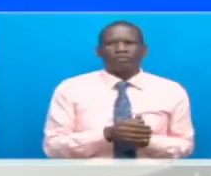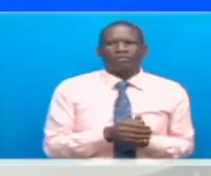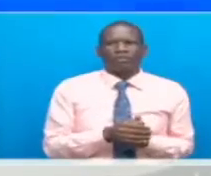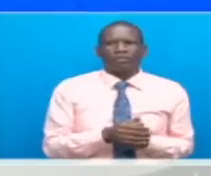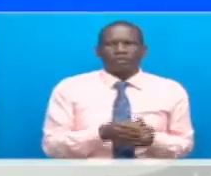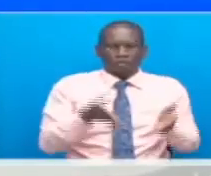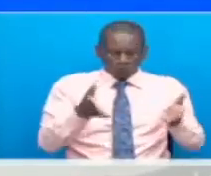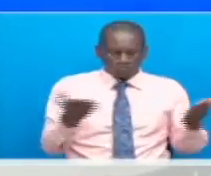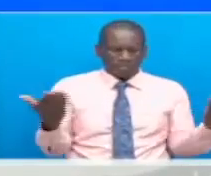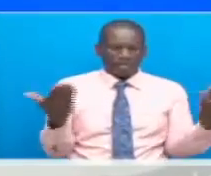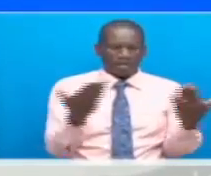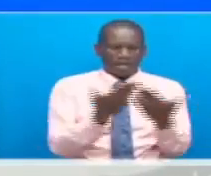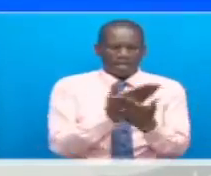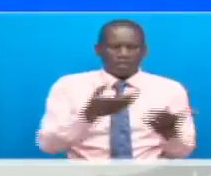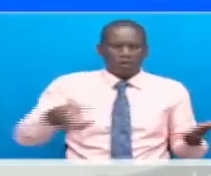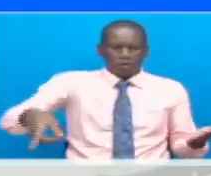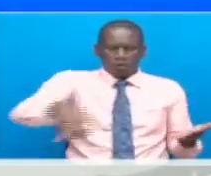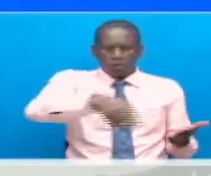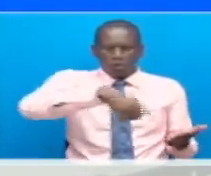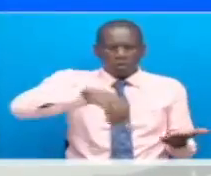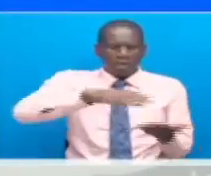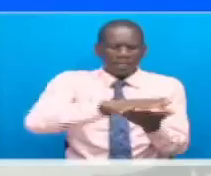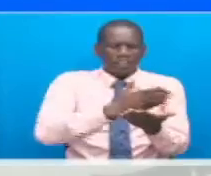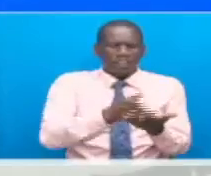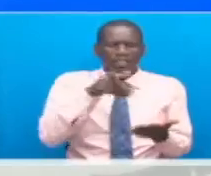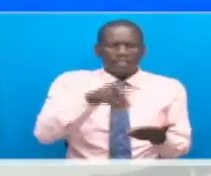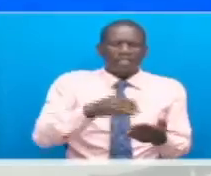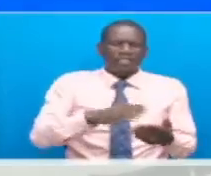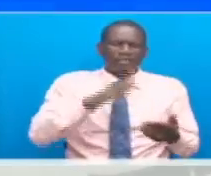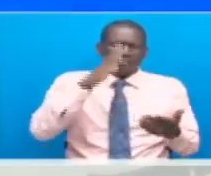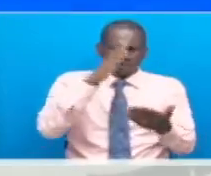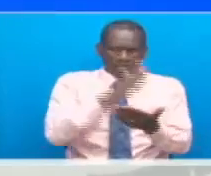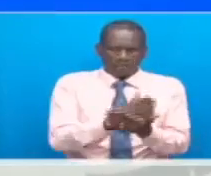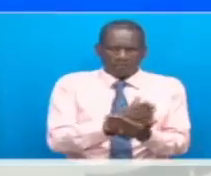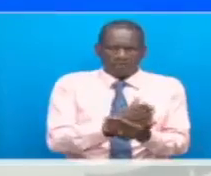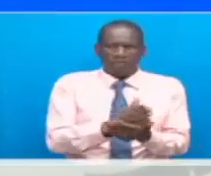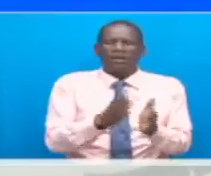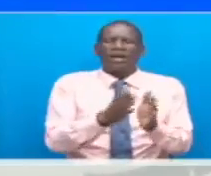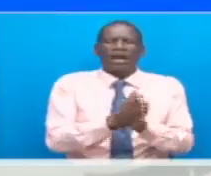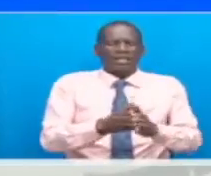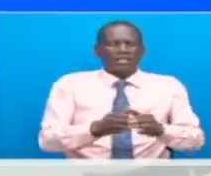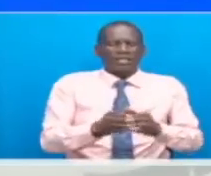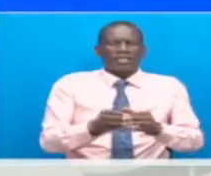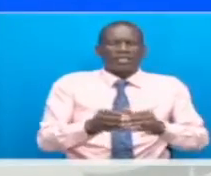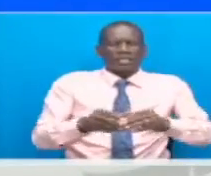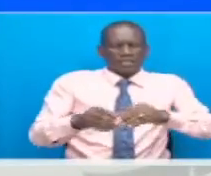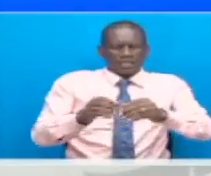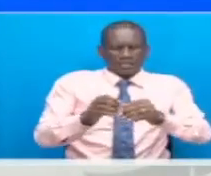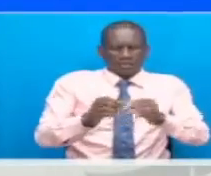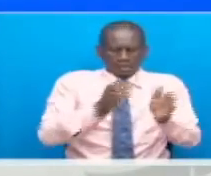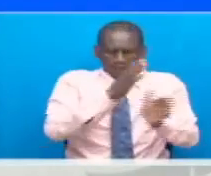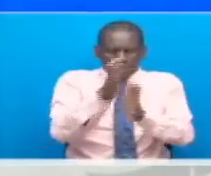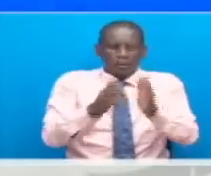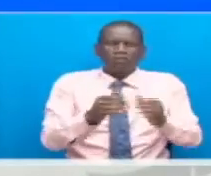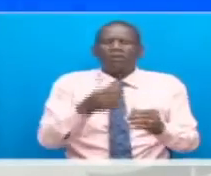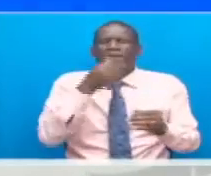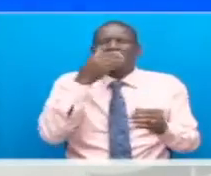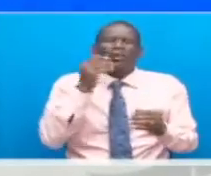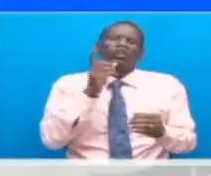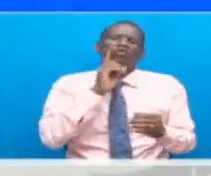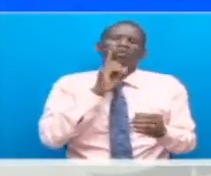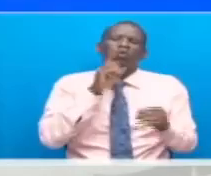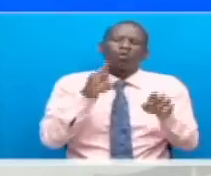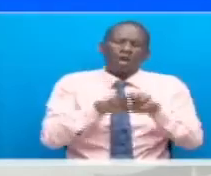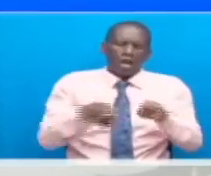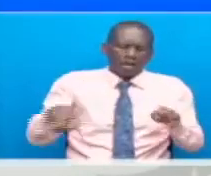Tonight, we share in this belief and yearning for a better tomorrow as we